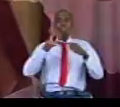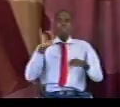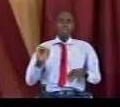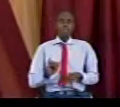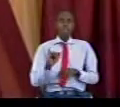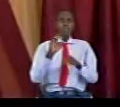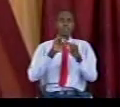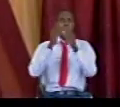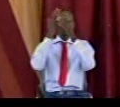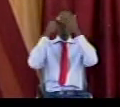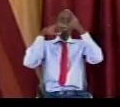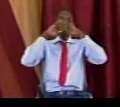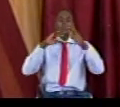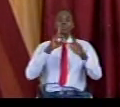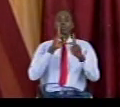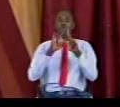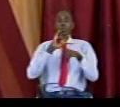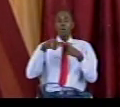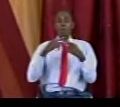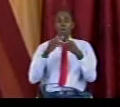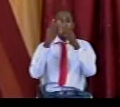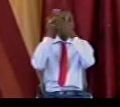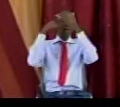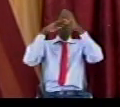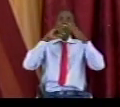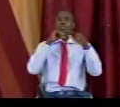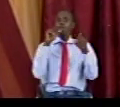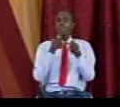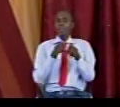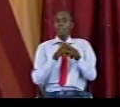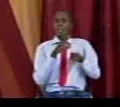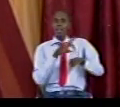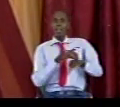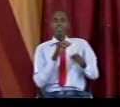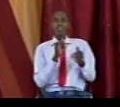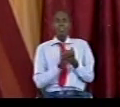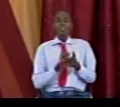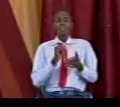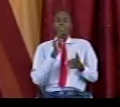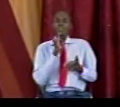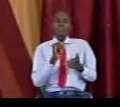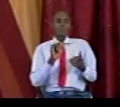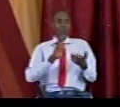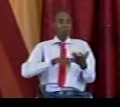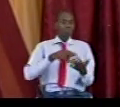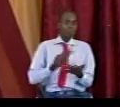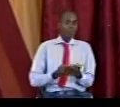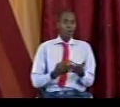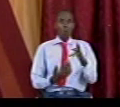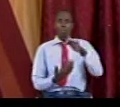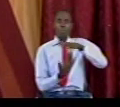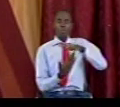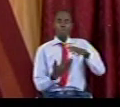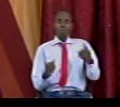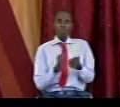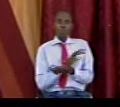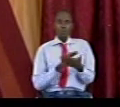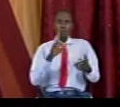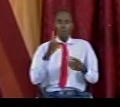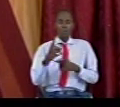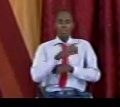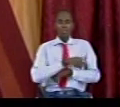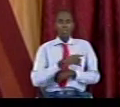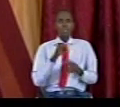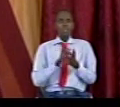Talking about heaven, it's not like earth, which will be folded up someday, and which will be burnt up someday, which will be taken out